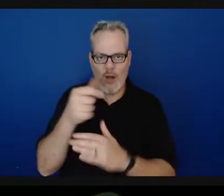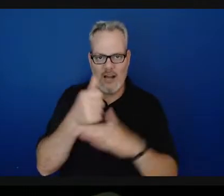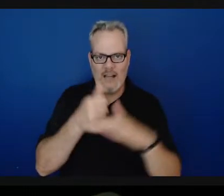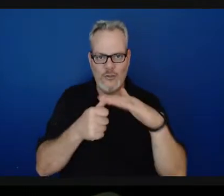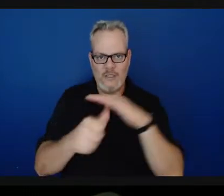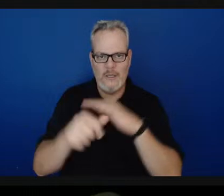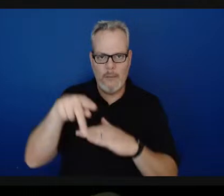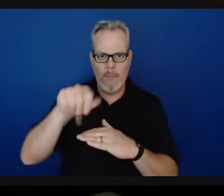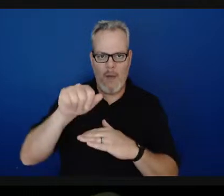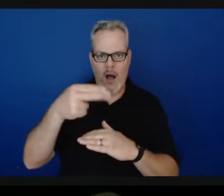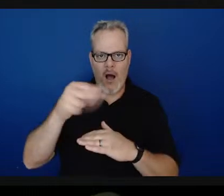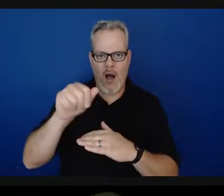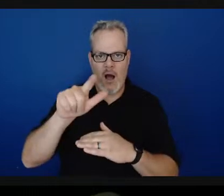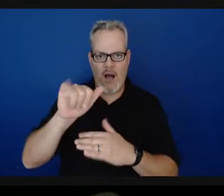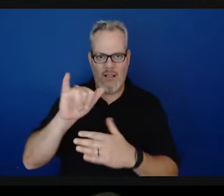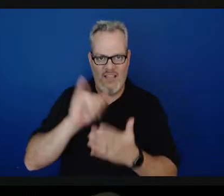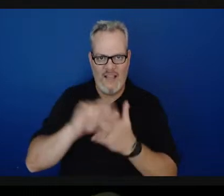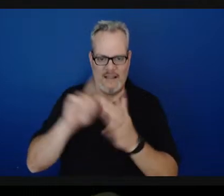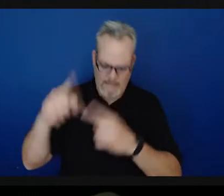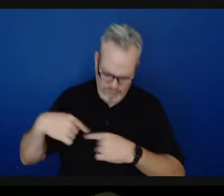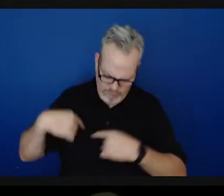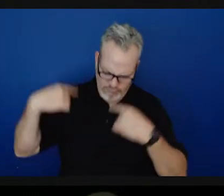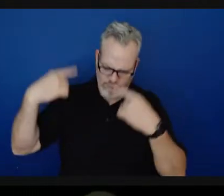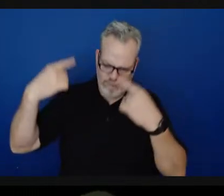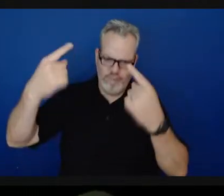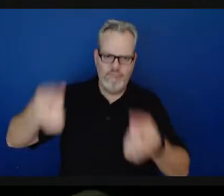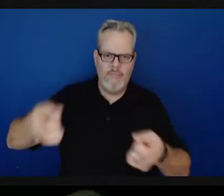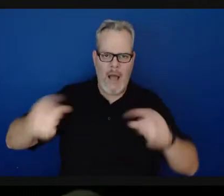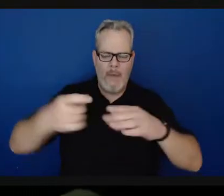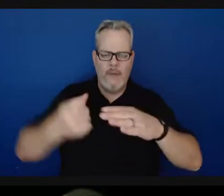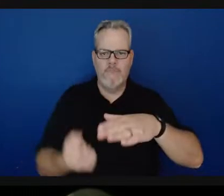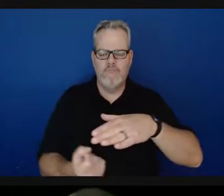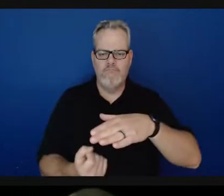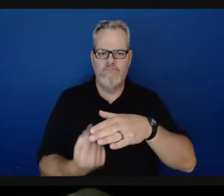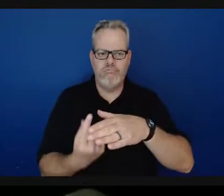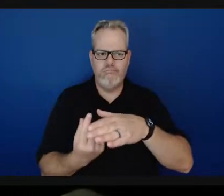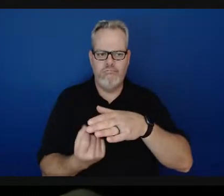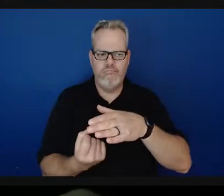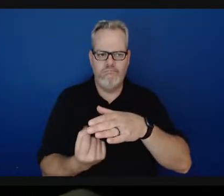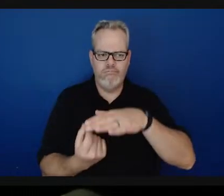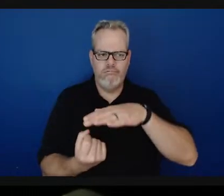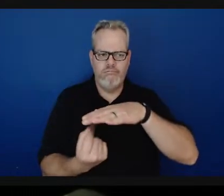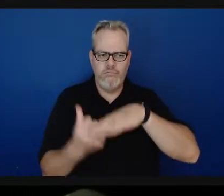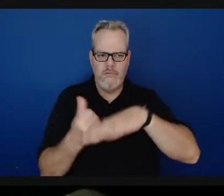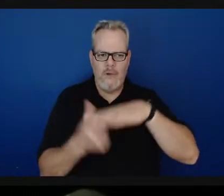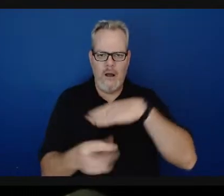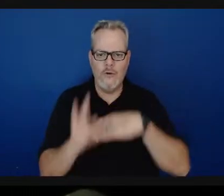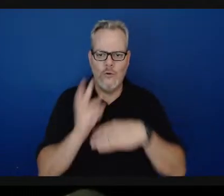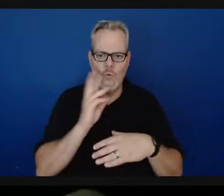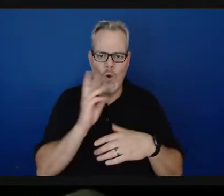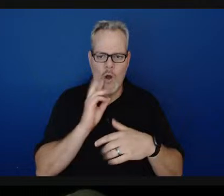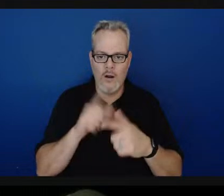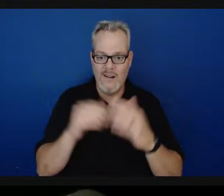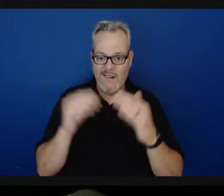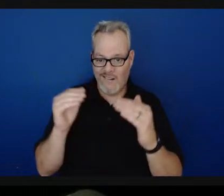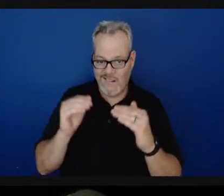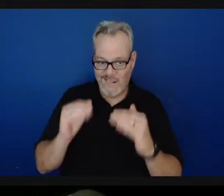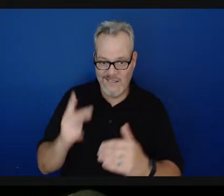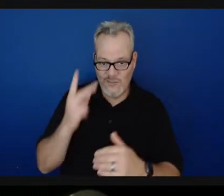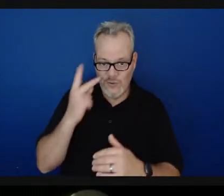The earthquake storm has been happening for years there. Not a whole lot on Mauna Loa. You see there's a 2.5 off to the side, just one